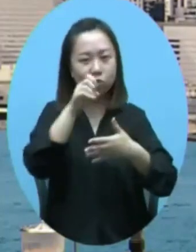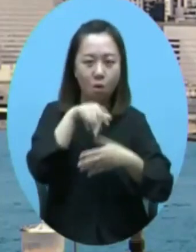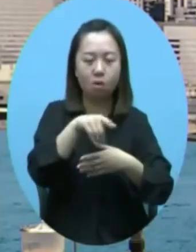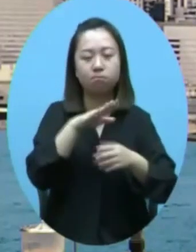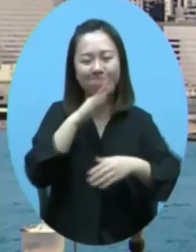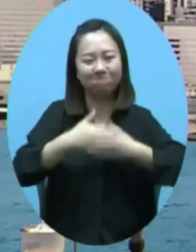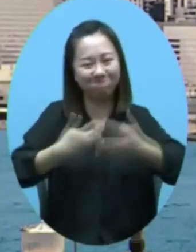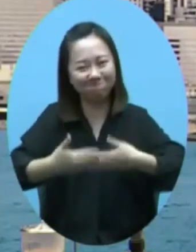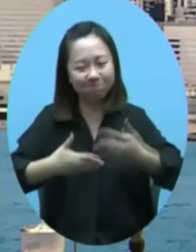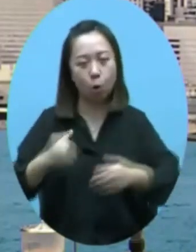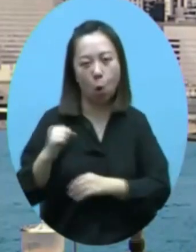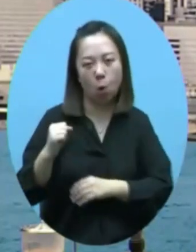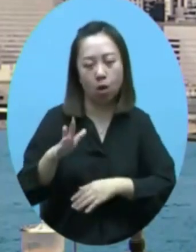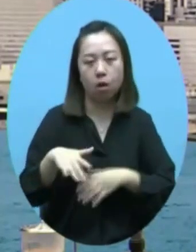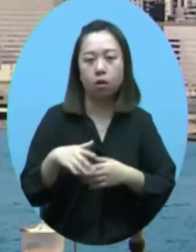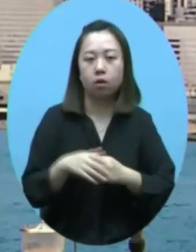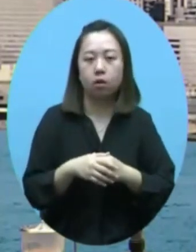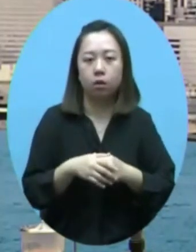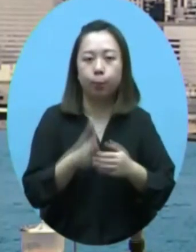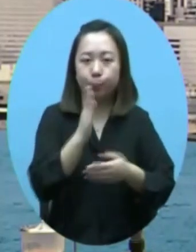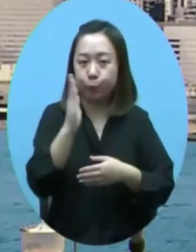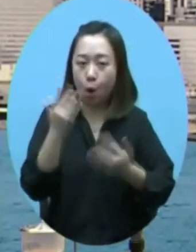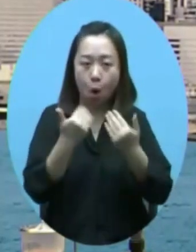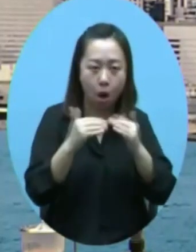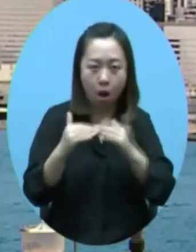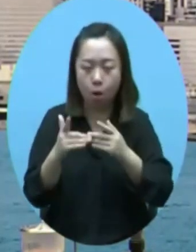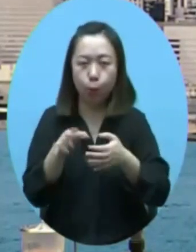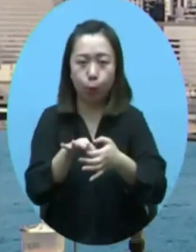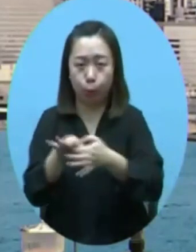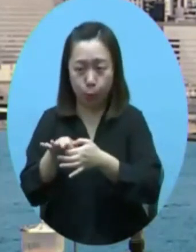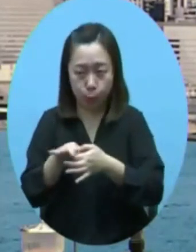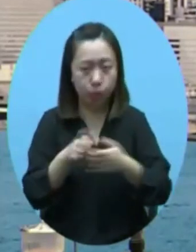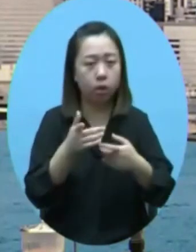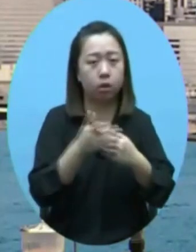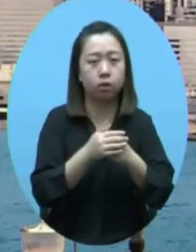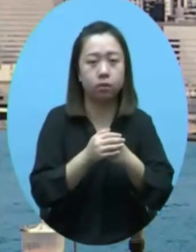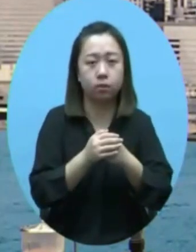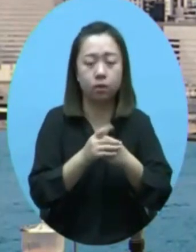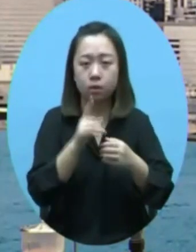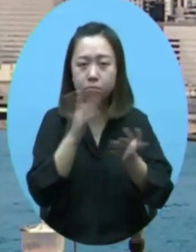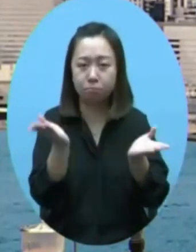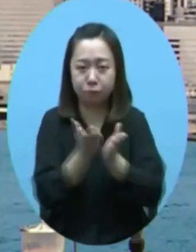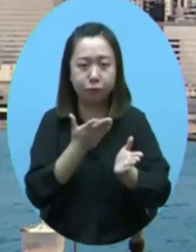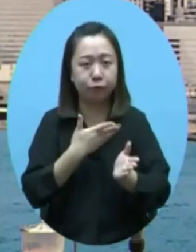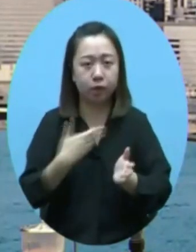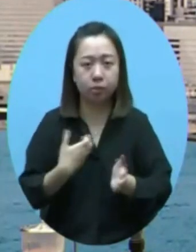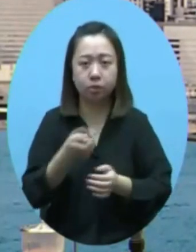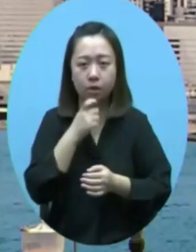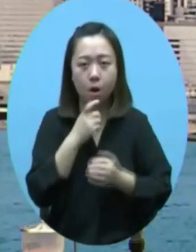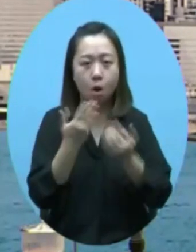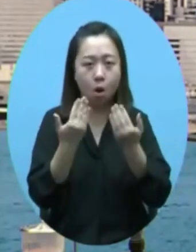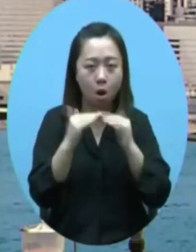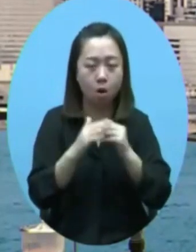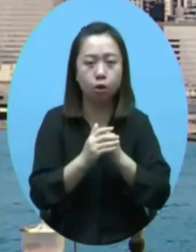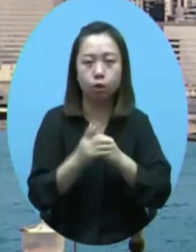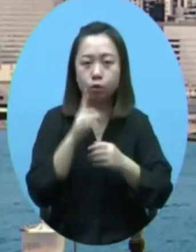Like in the case of the housing estates, we are trying to liaise with each school with confirmed